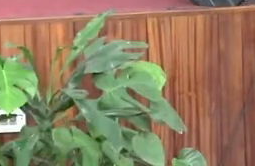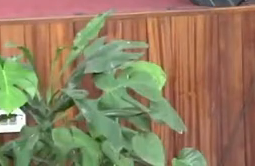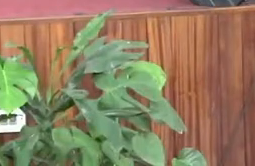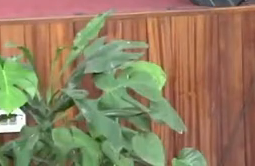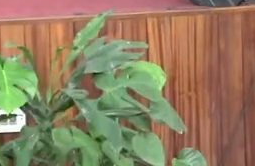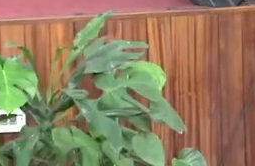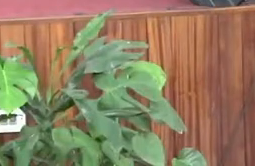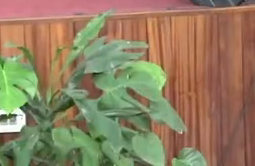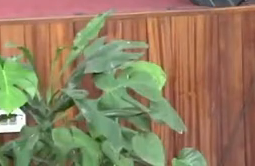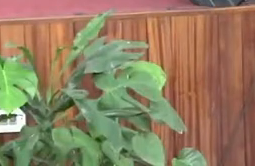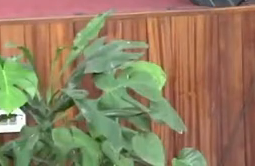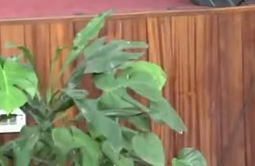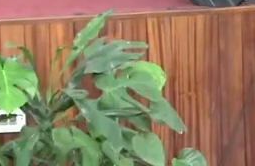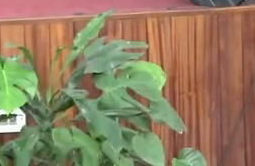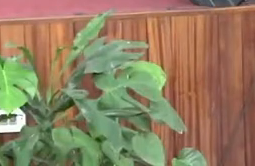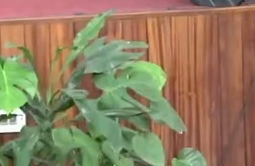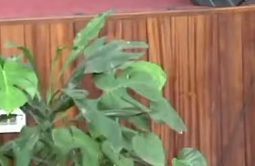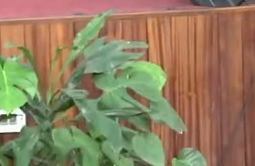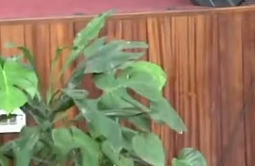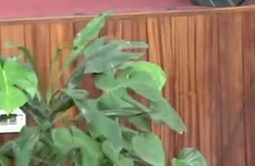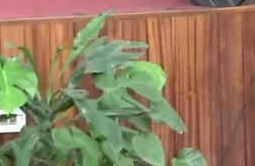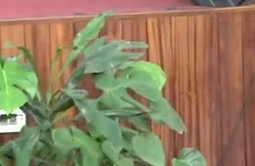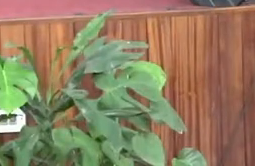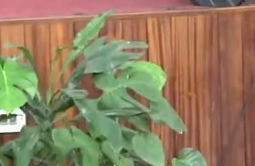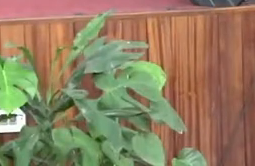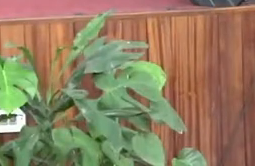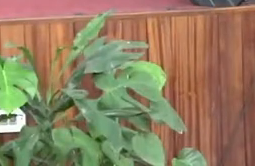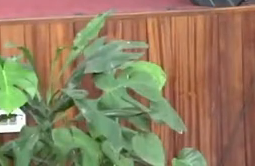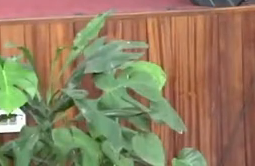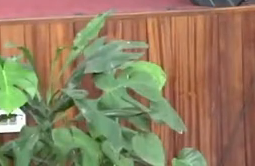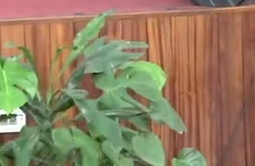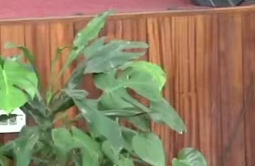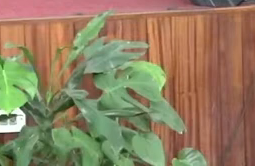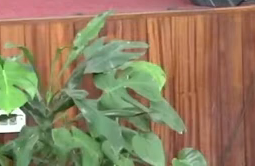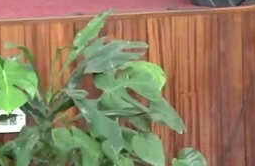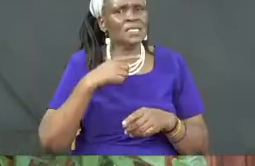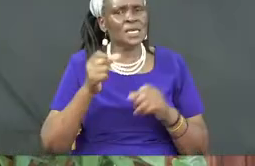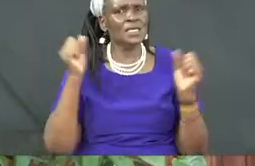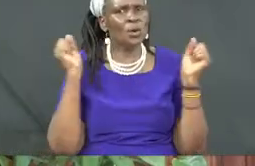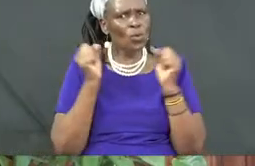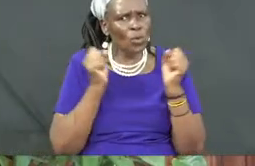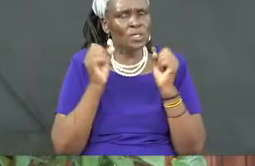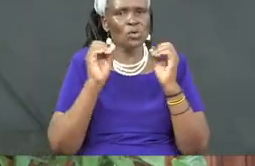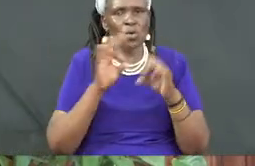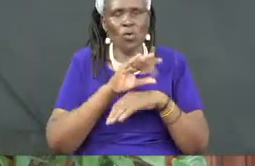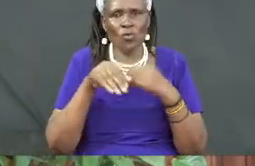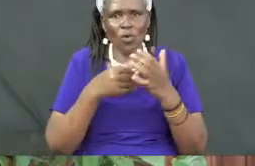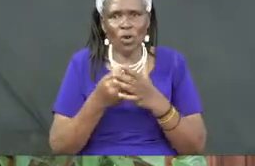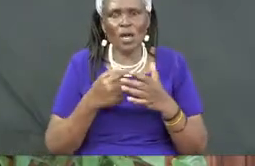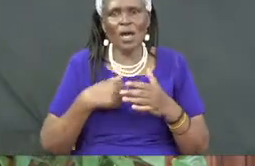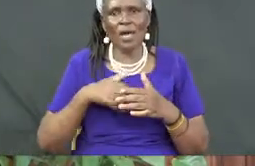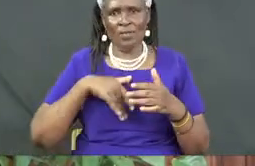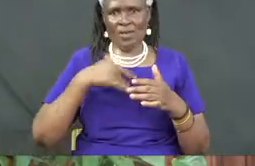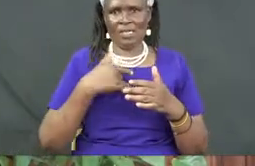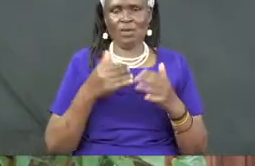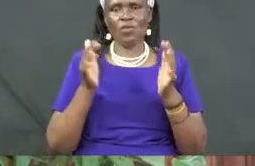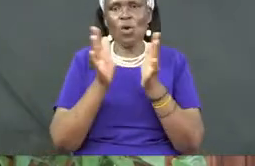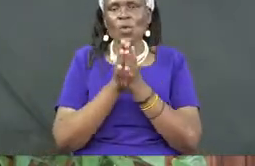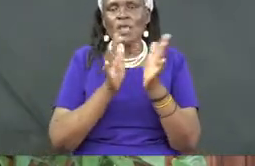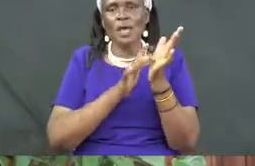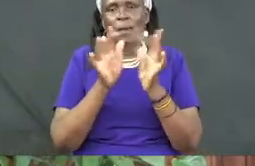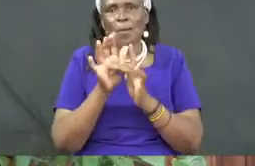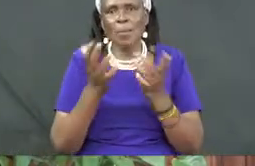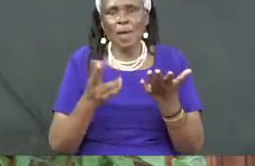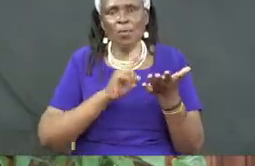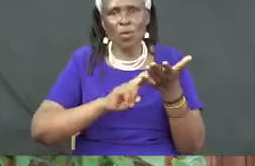common sense. But Grandma, Celeste has the coolest devotionals and her selfies with Bible verses.